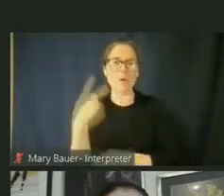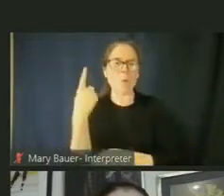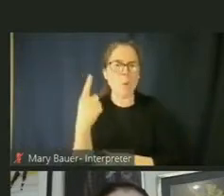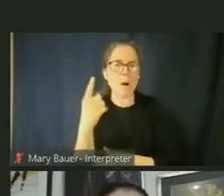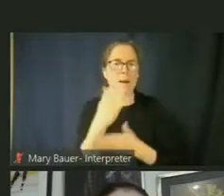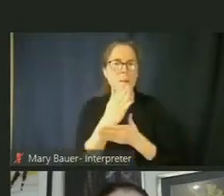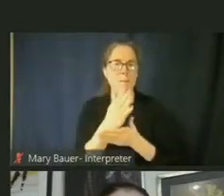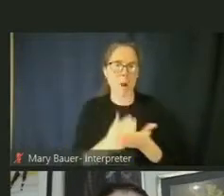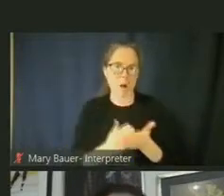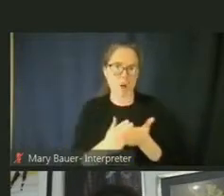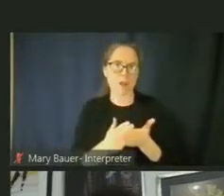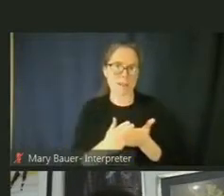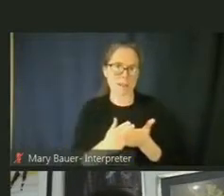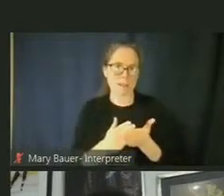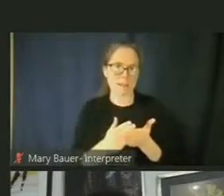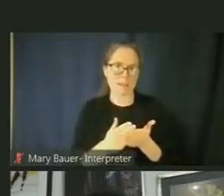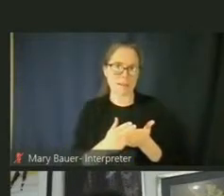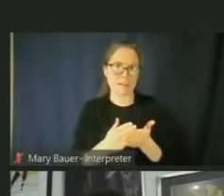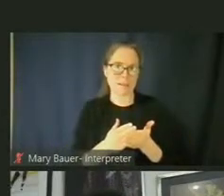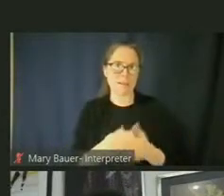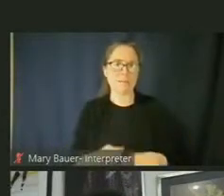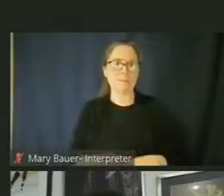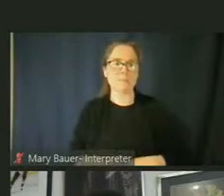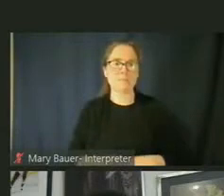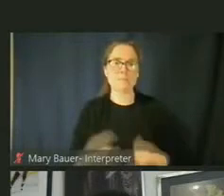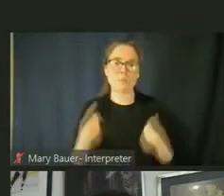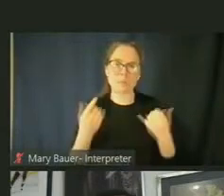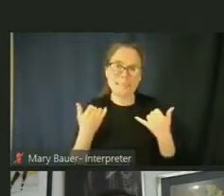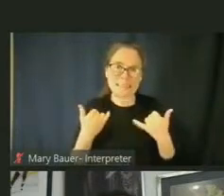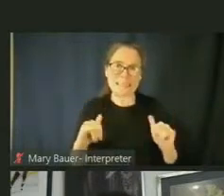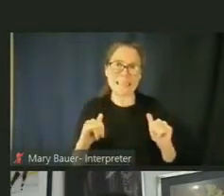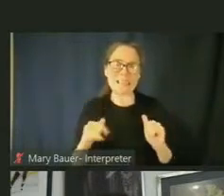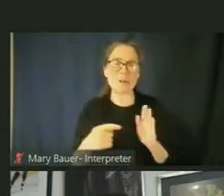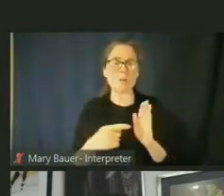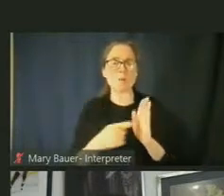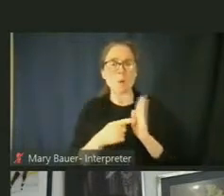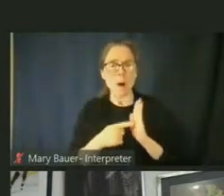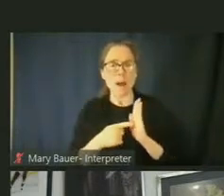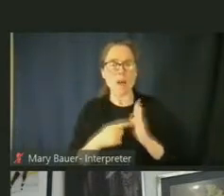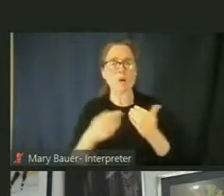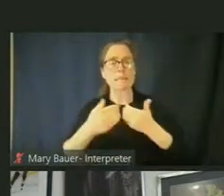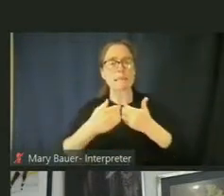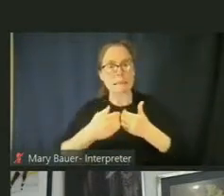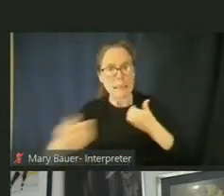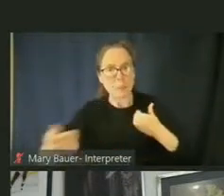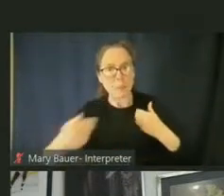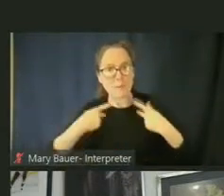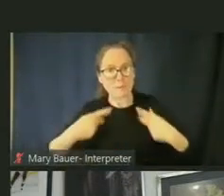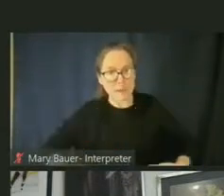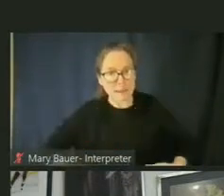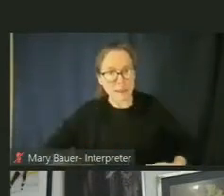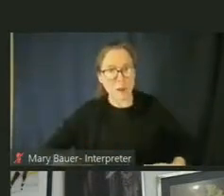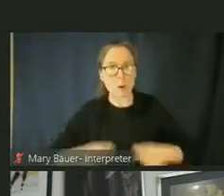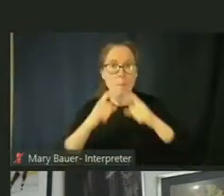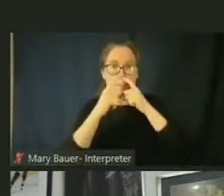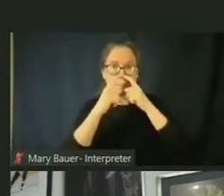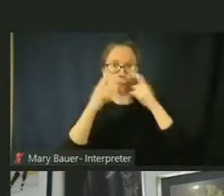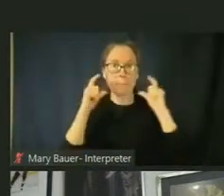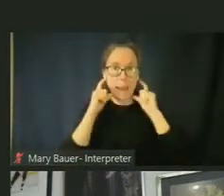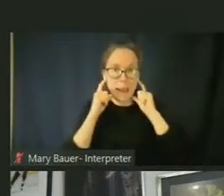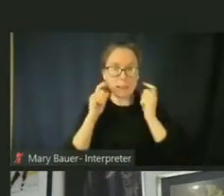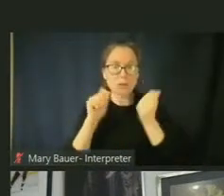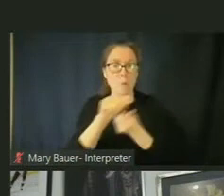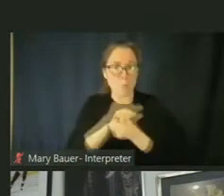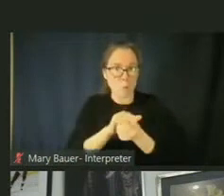Swiss cheese model as we describe it. We still need to do physical distancing. We still need to do masks, hand hygiene, avoiding large